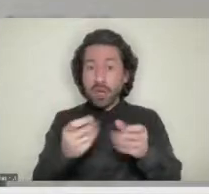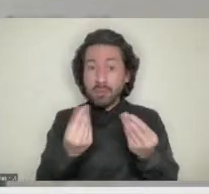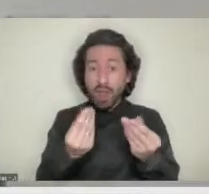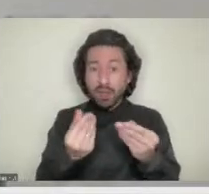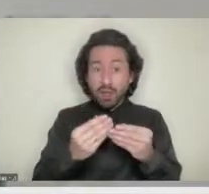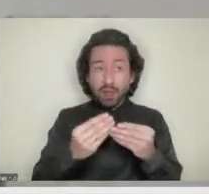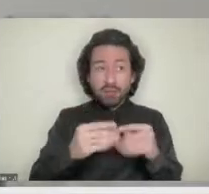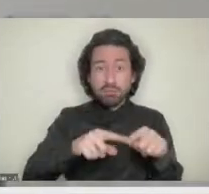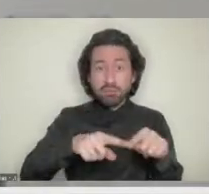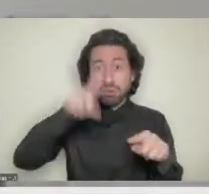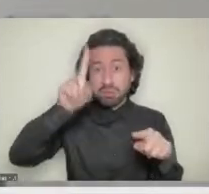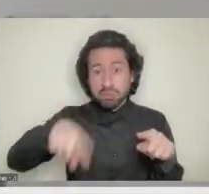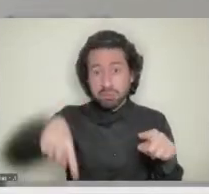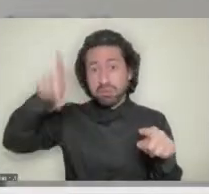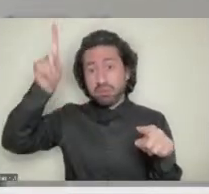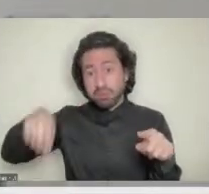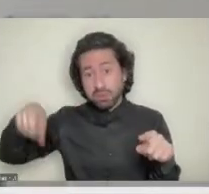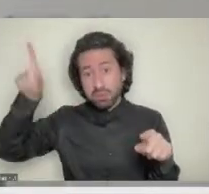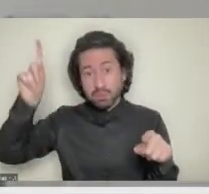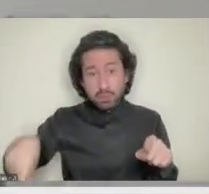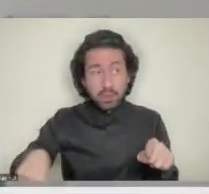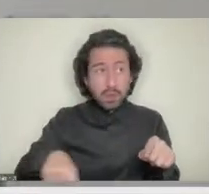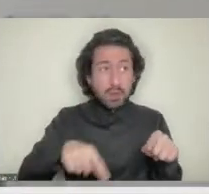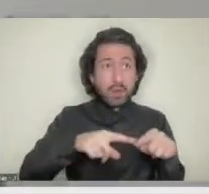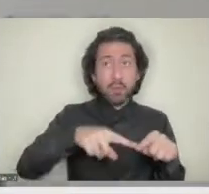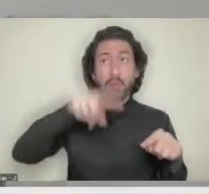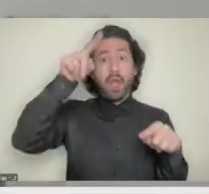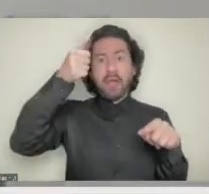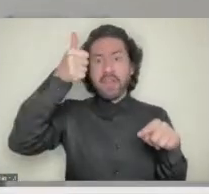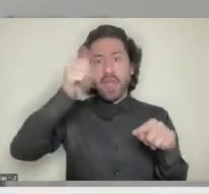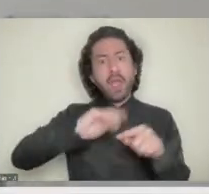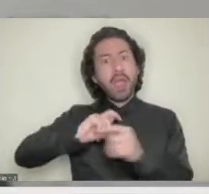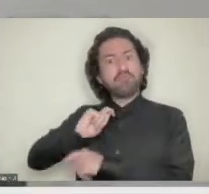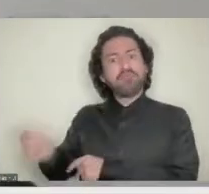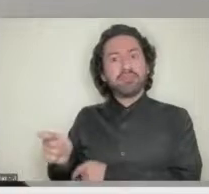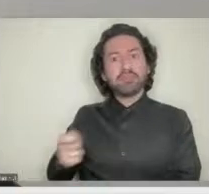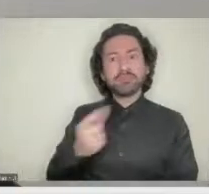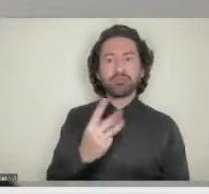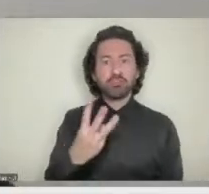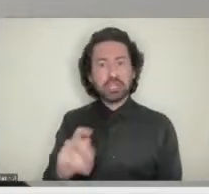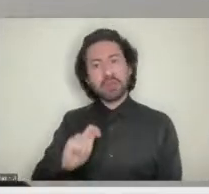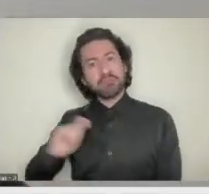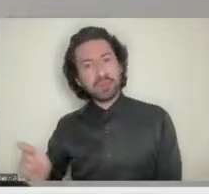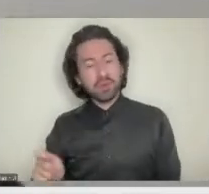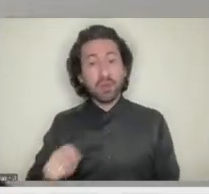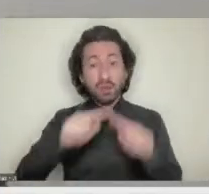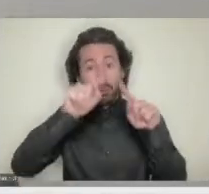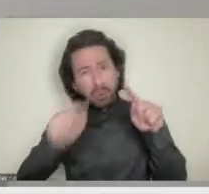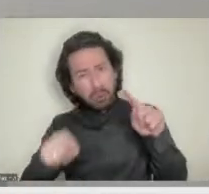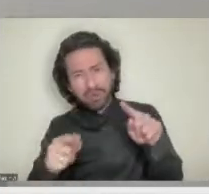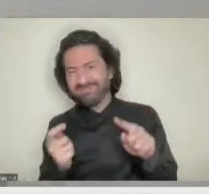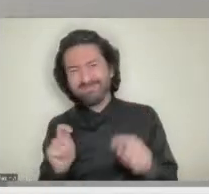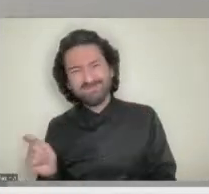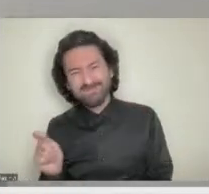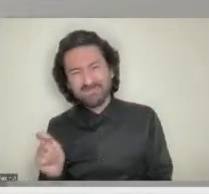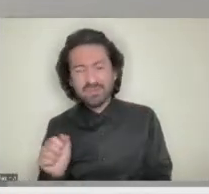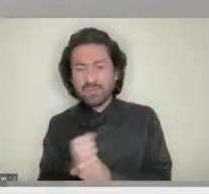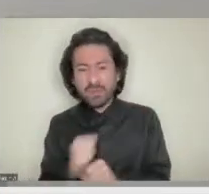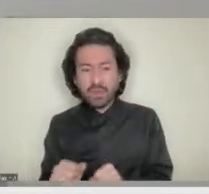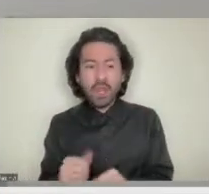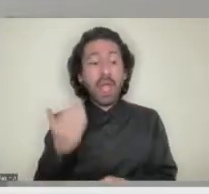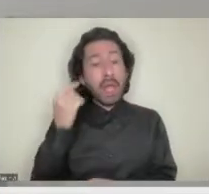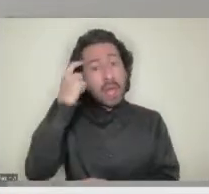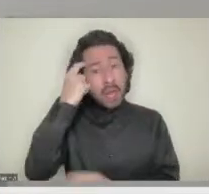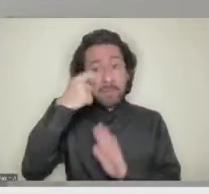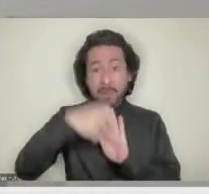And what you see is that you could have high income, and if you have the high income a month, you can pay the total amount.